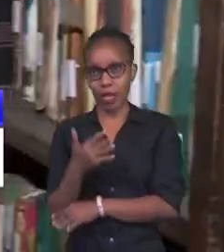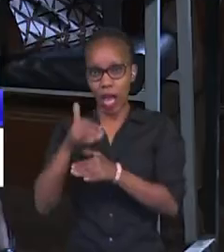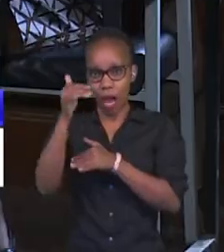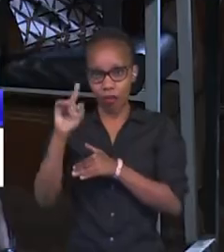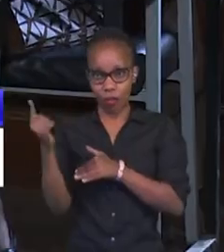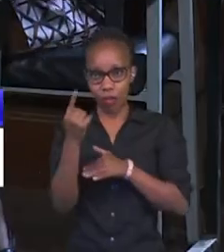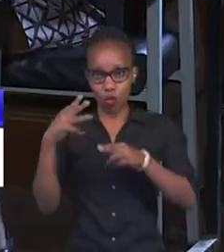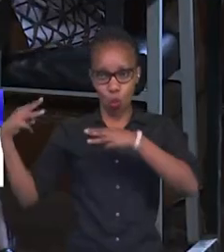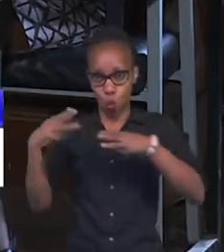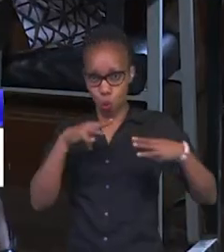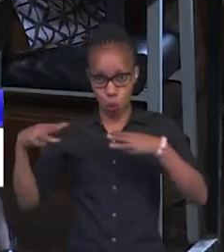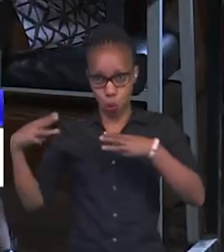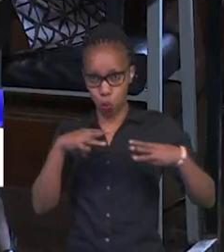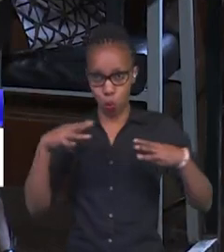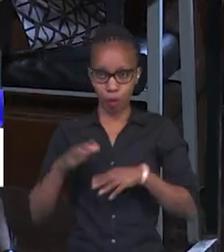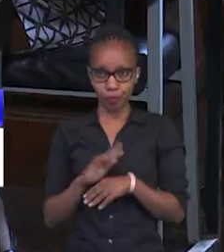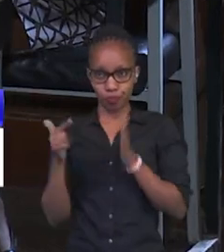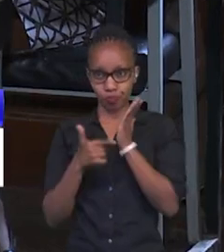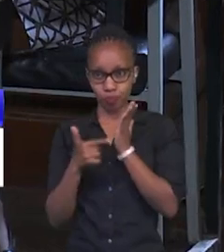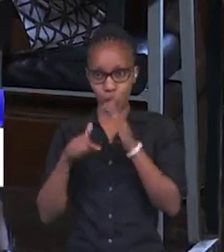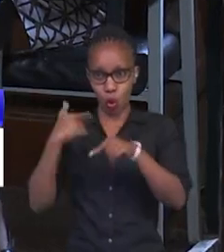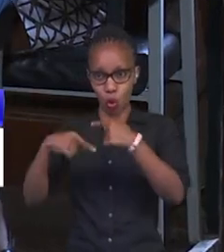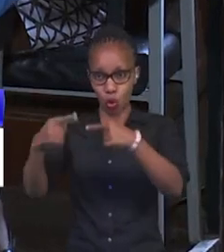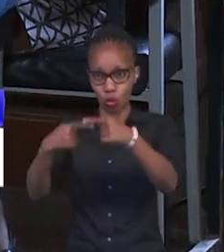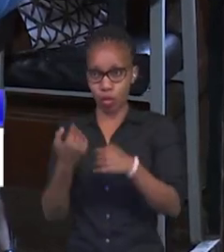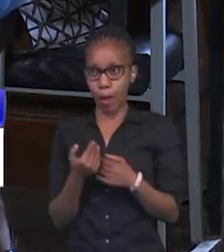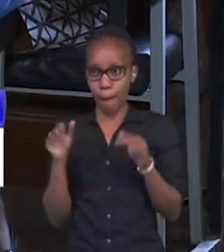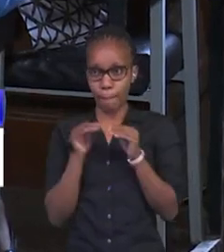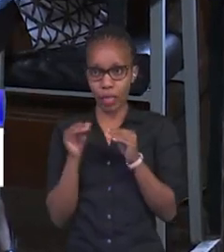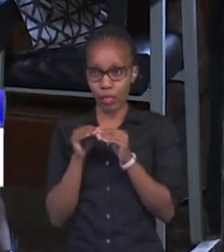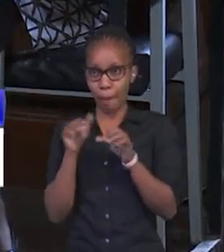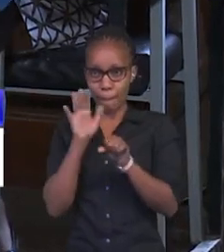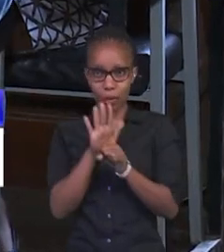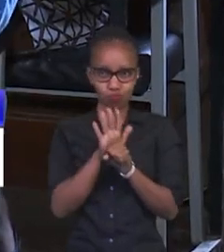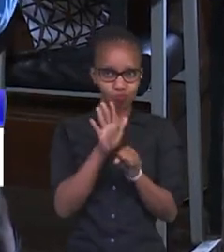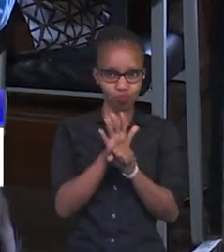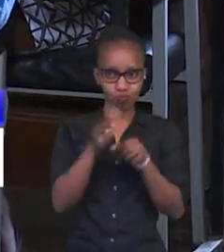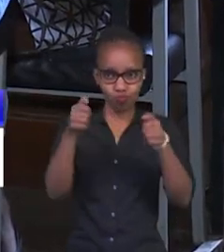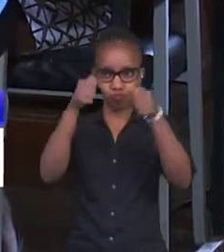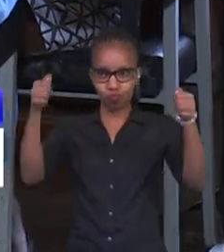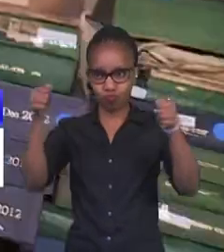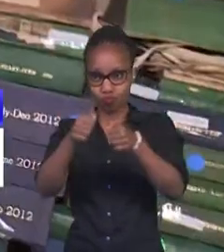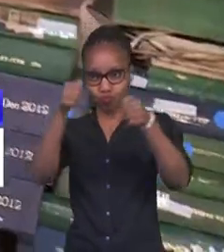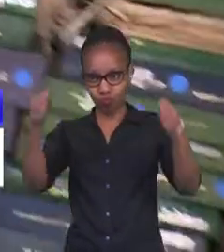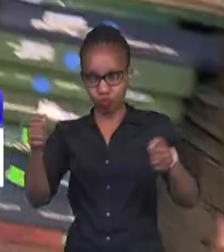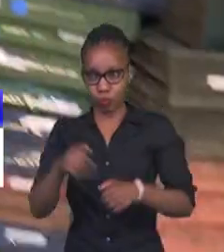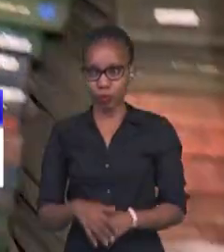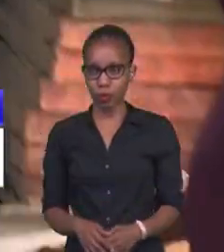War. Digitization is ongoing here. We find plenty of newspaper that is in line for the process.